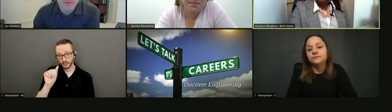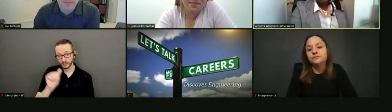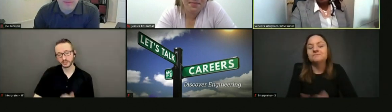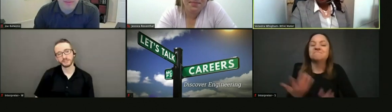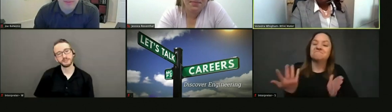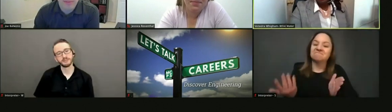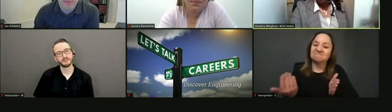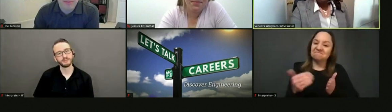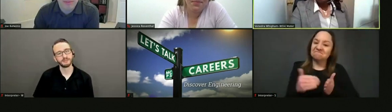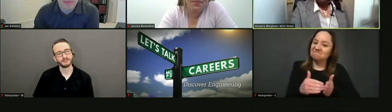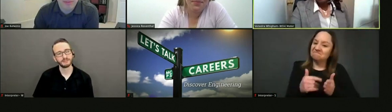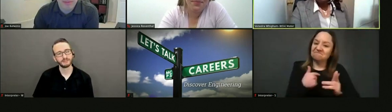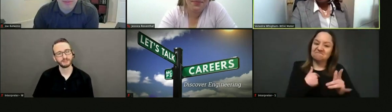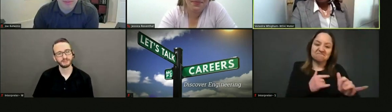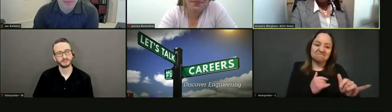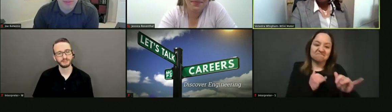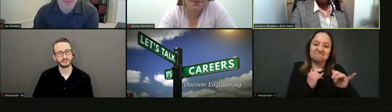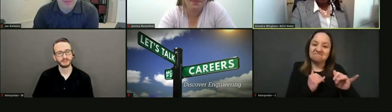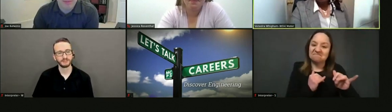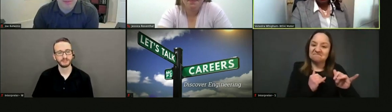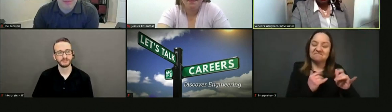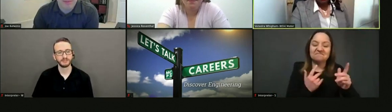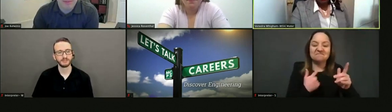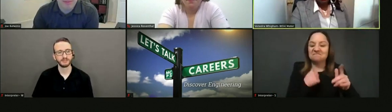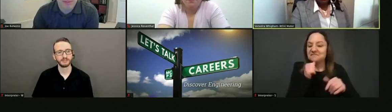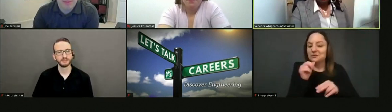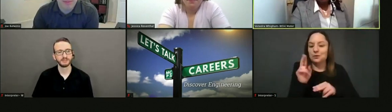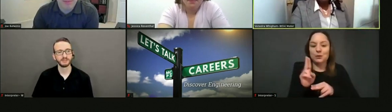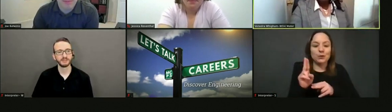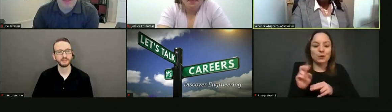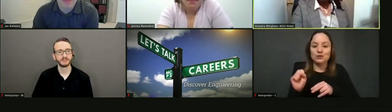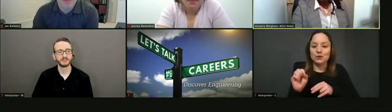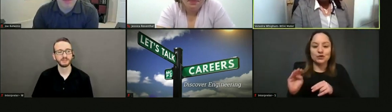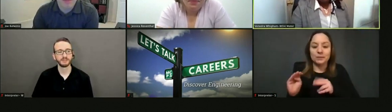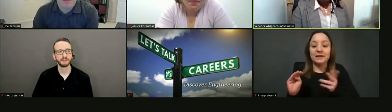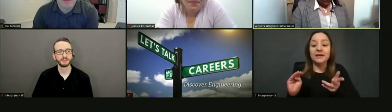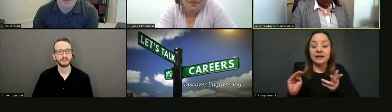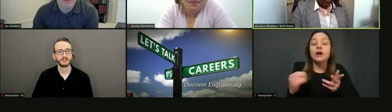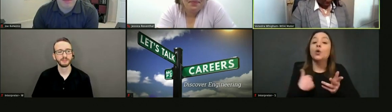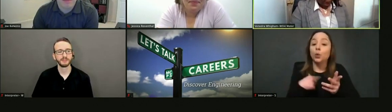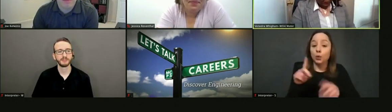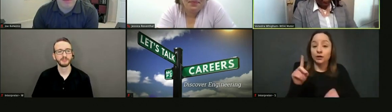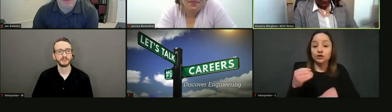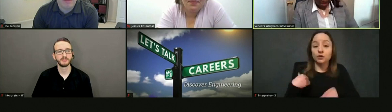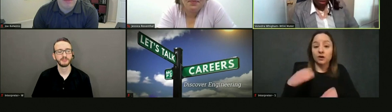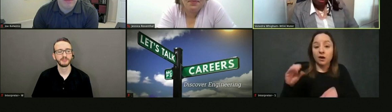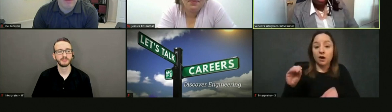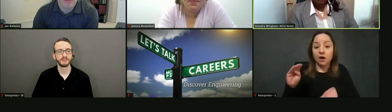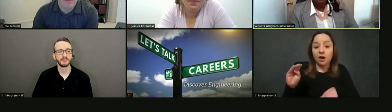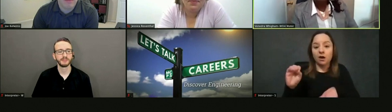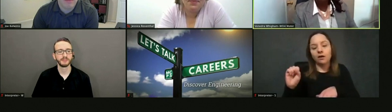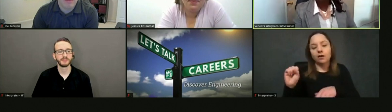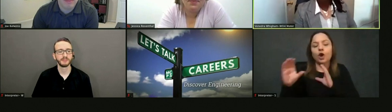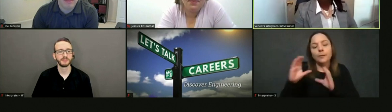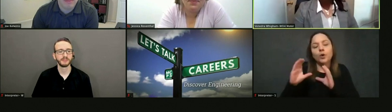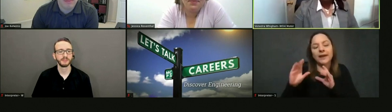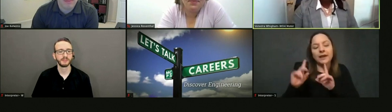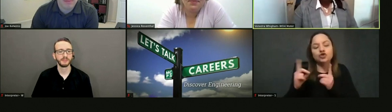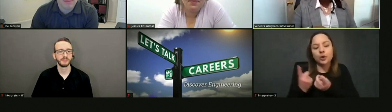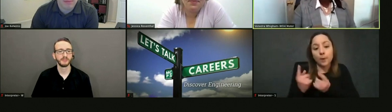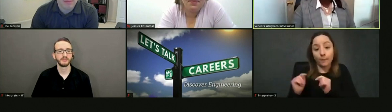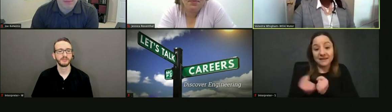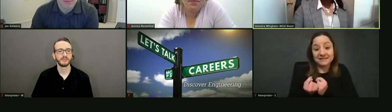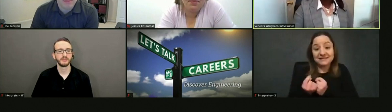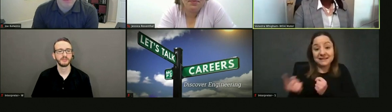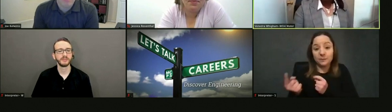Again, same with maybe Joe and Melissa. I don't have to use social media. We do have a comms team, a communications department that kind